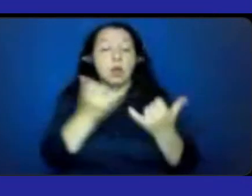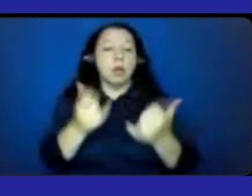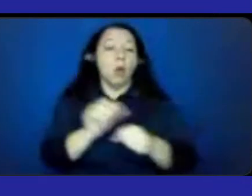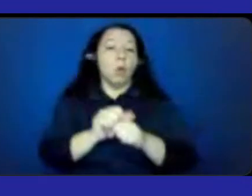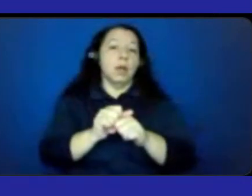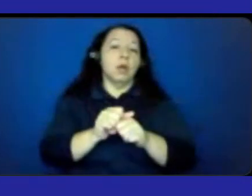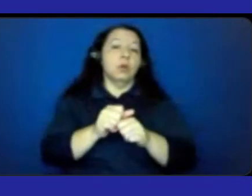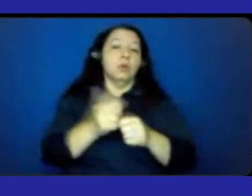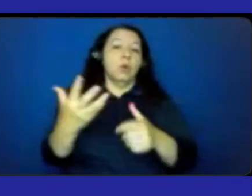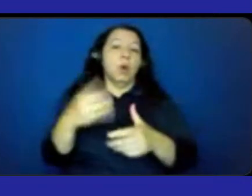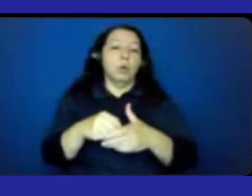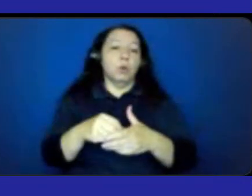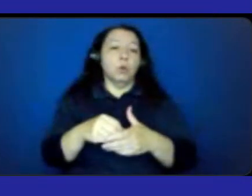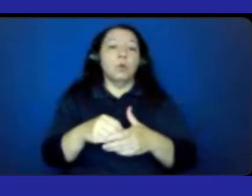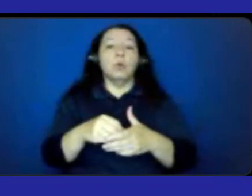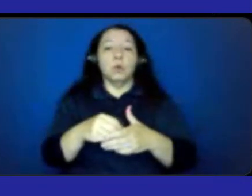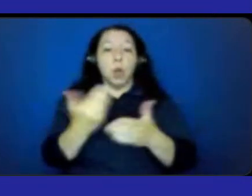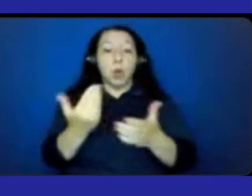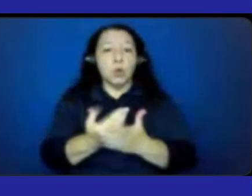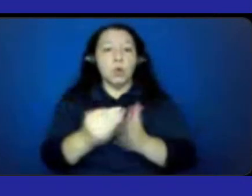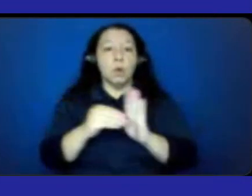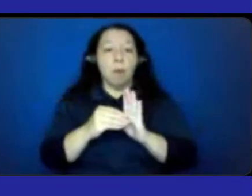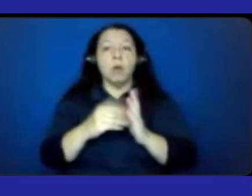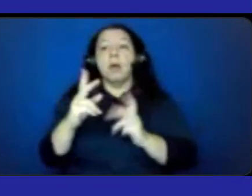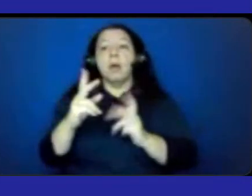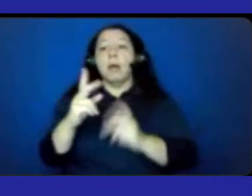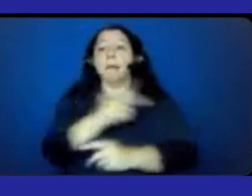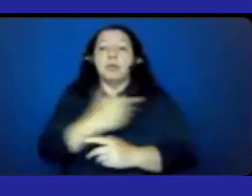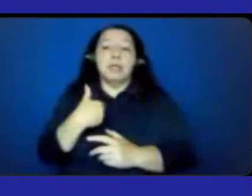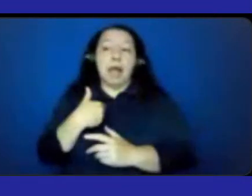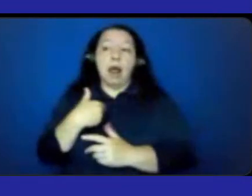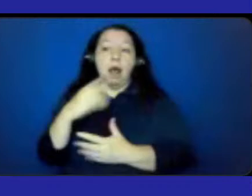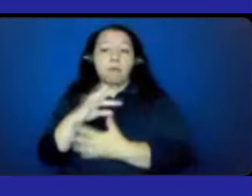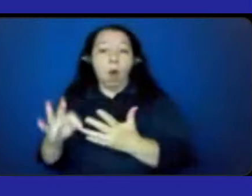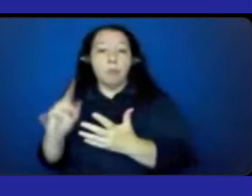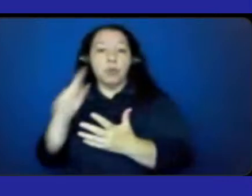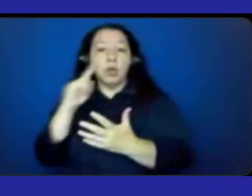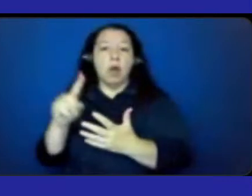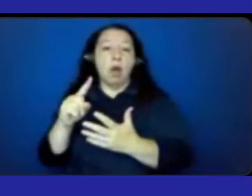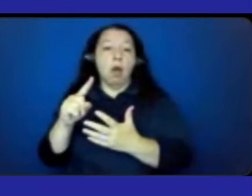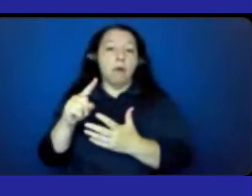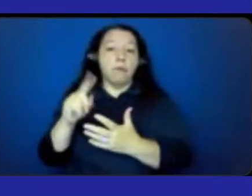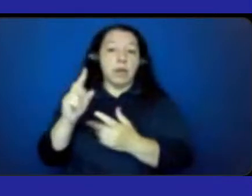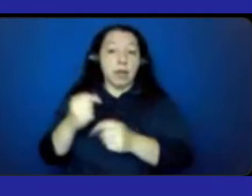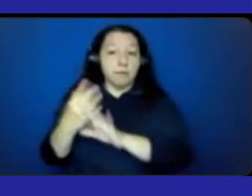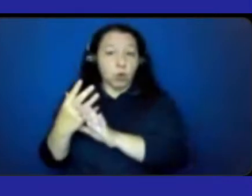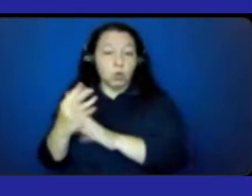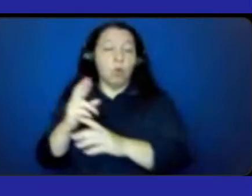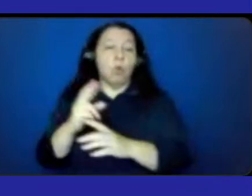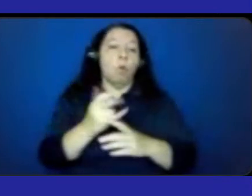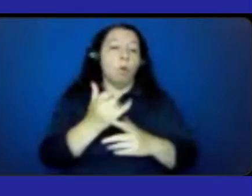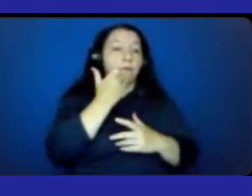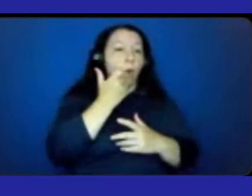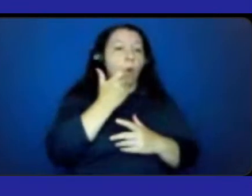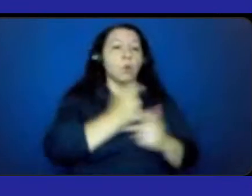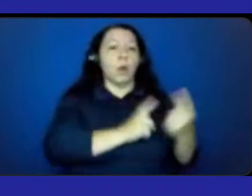where patients have the option of an in-person or a virtual telephone appointment. Next slide,